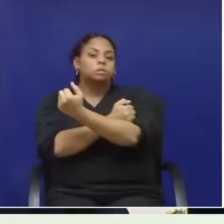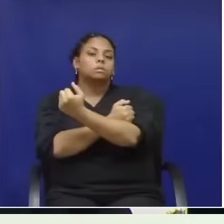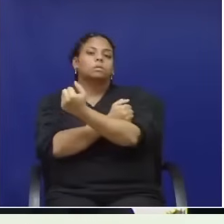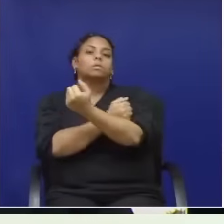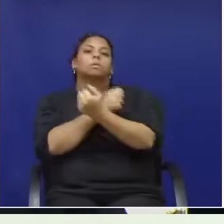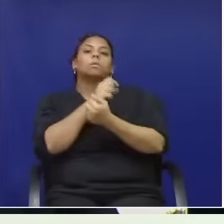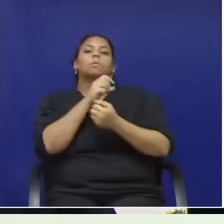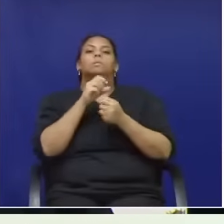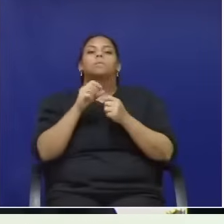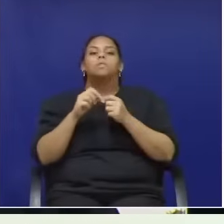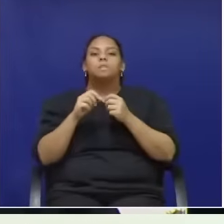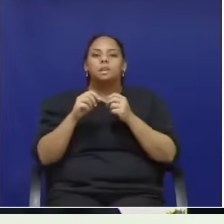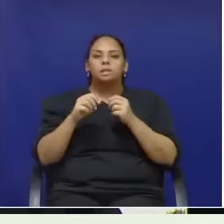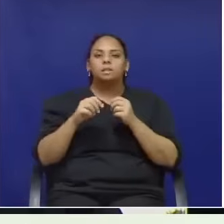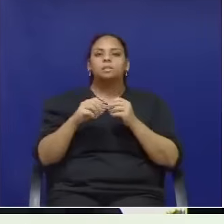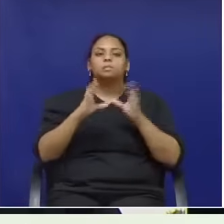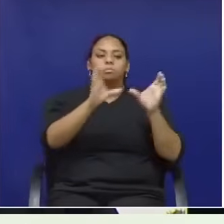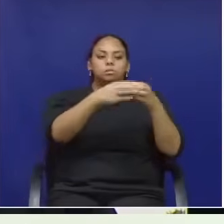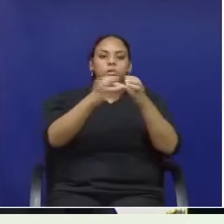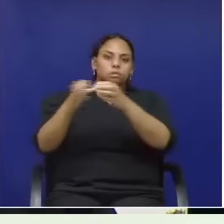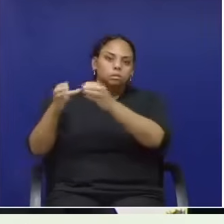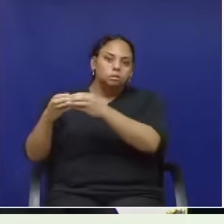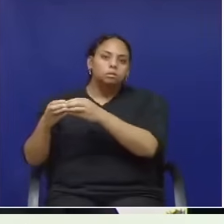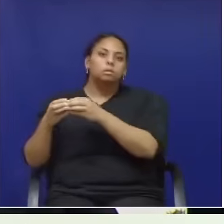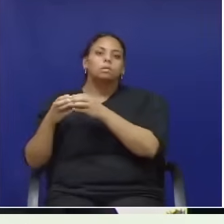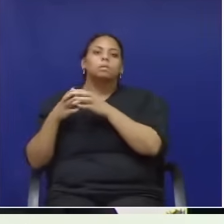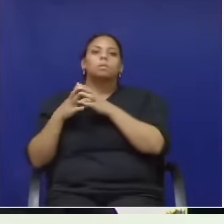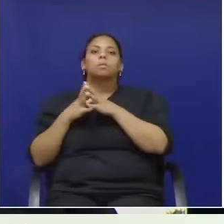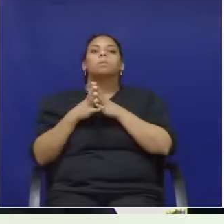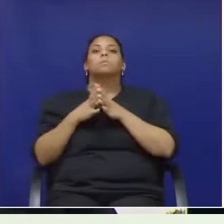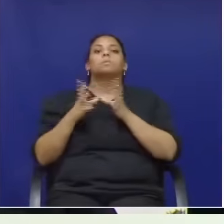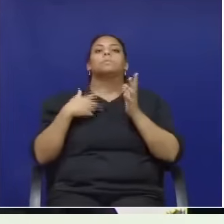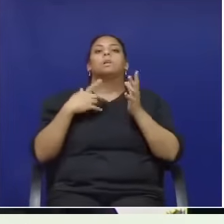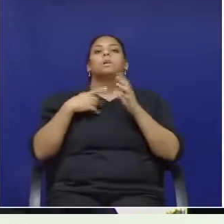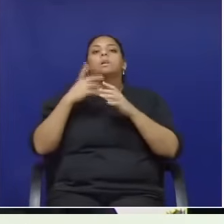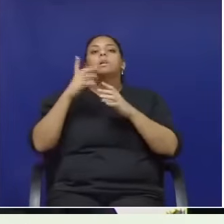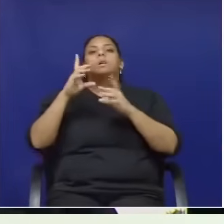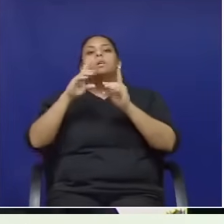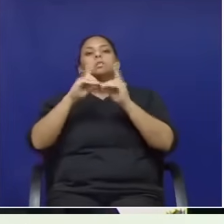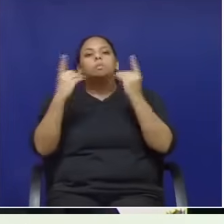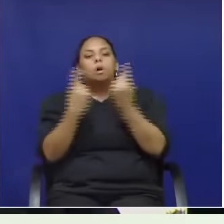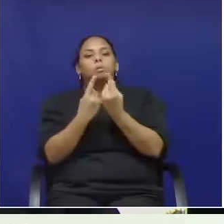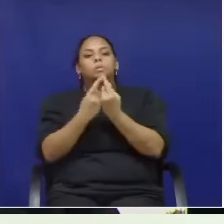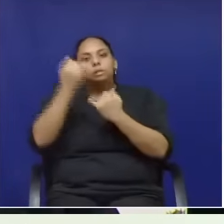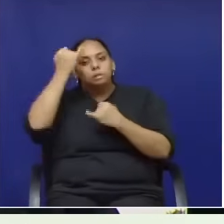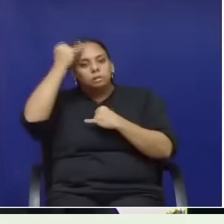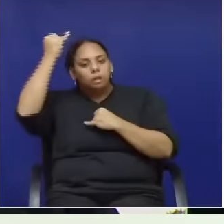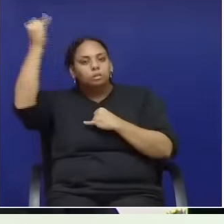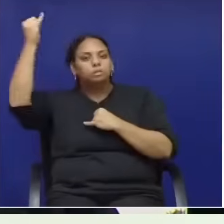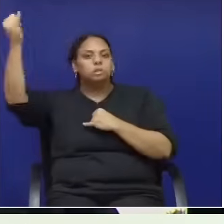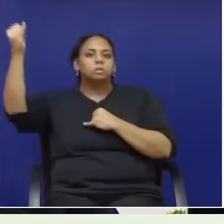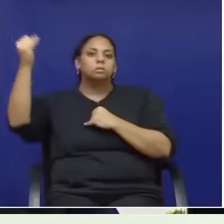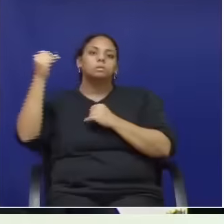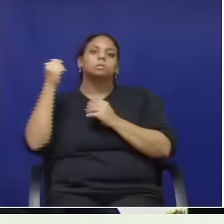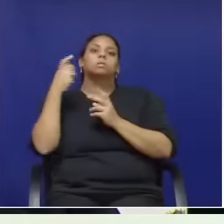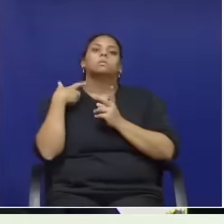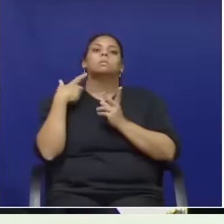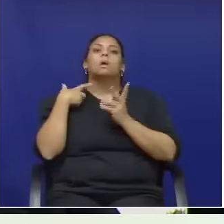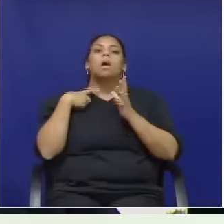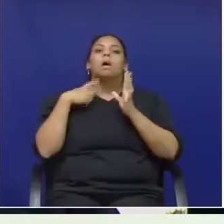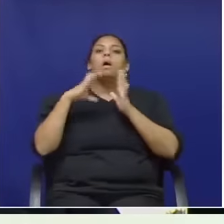and weaknesses in border security, interdepartmental intelligence, and precursor